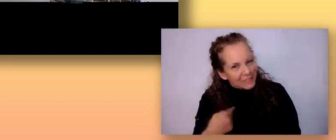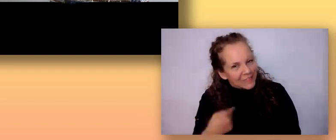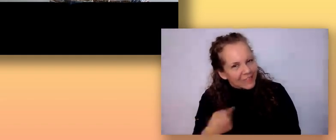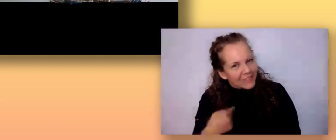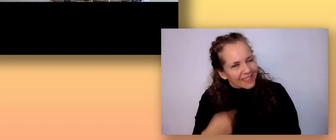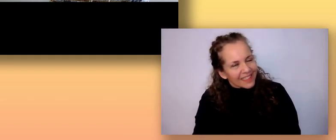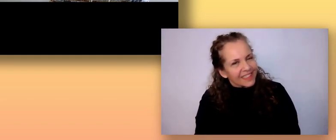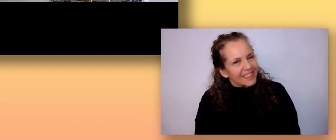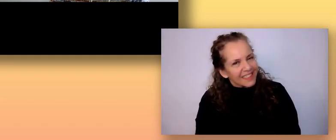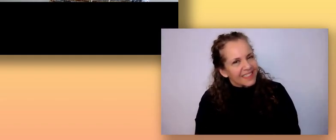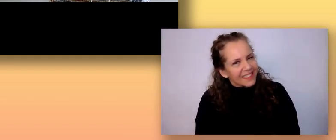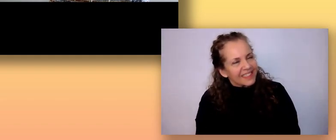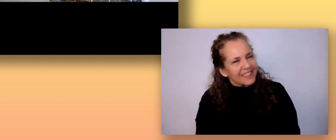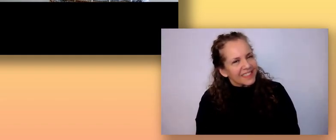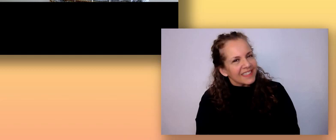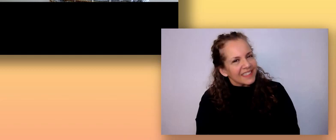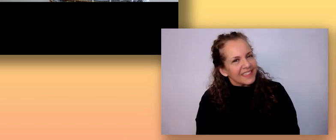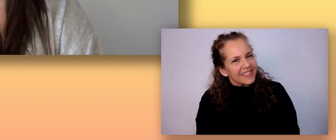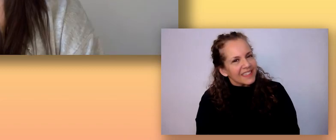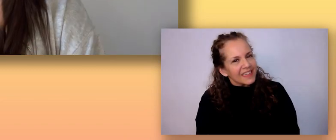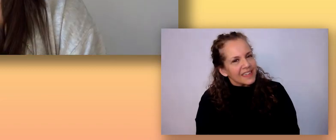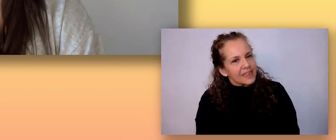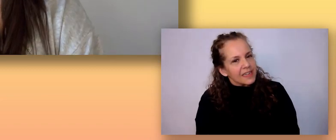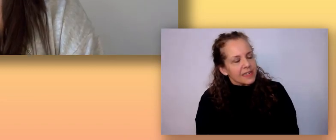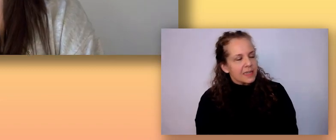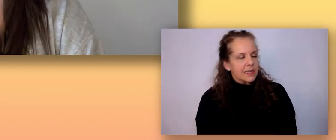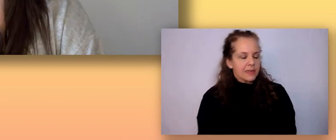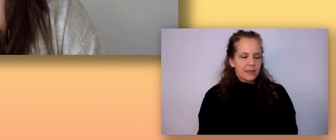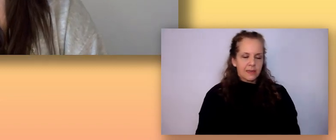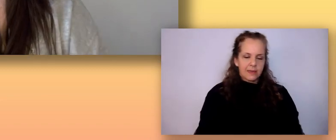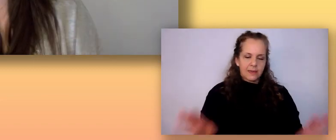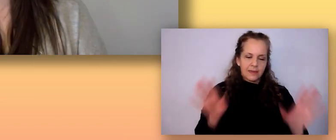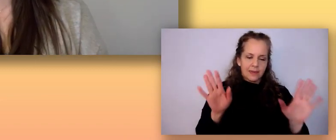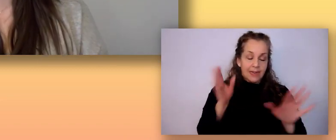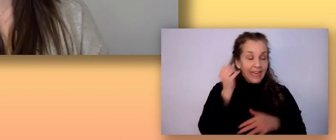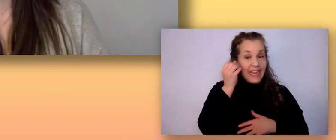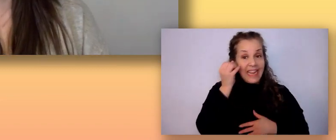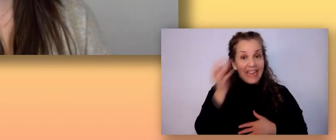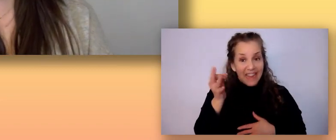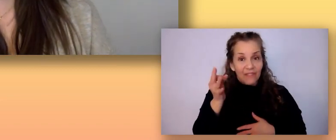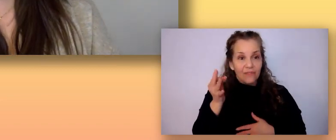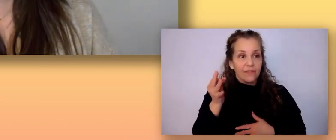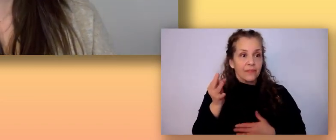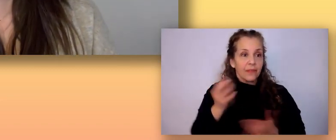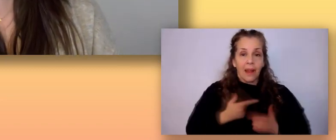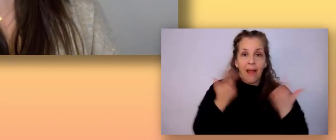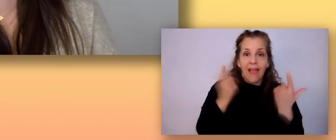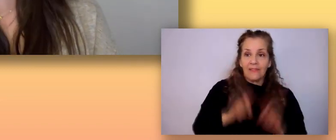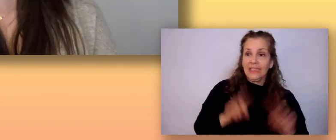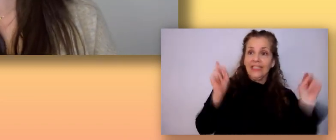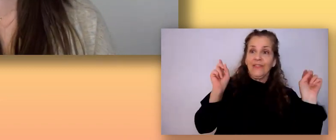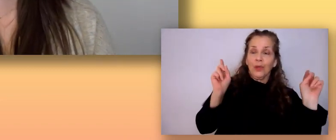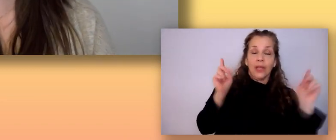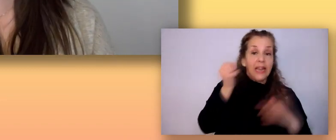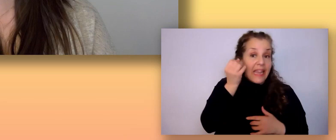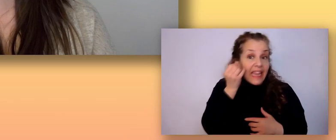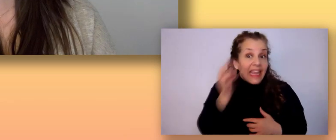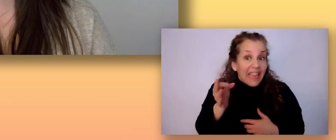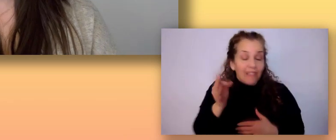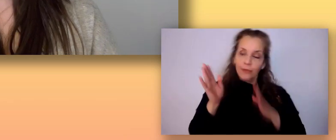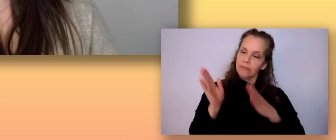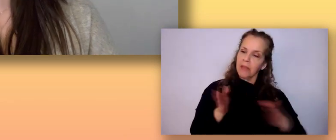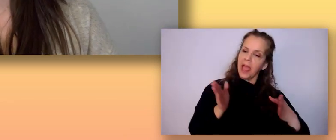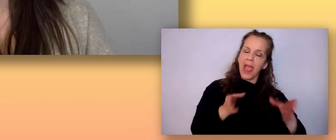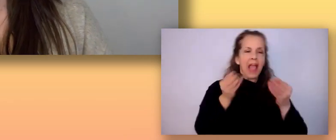listen to me. If things were different, if things went as